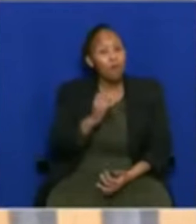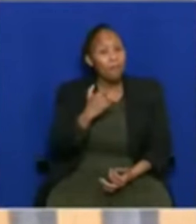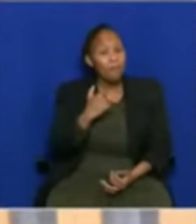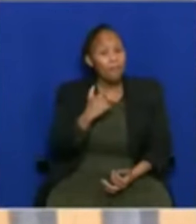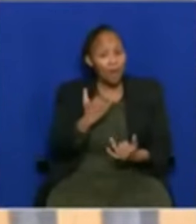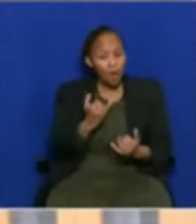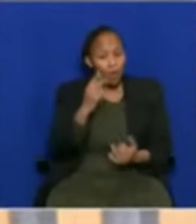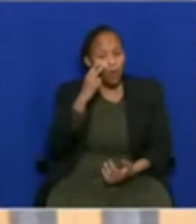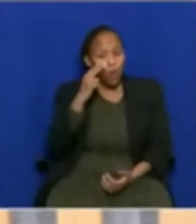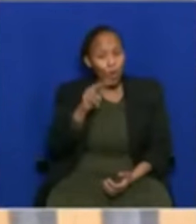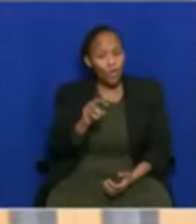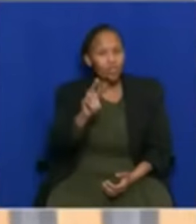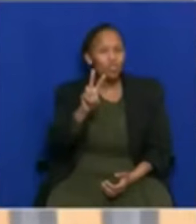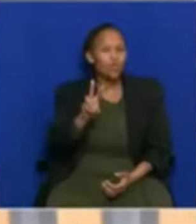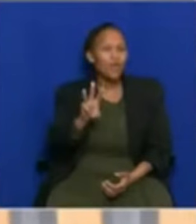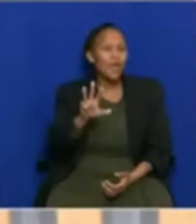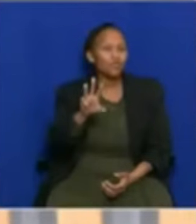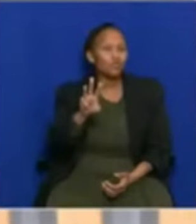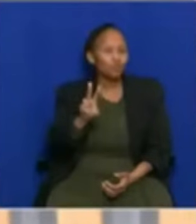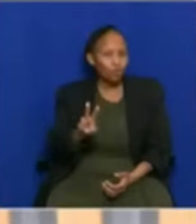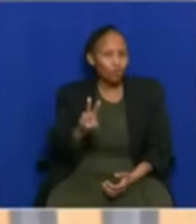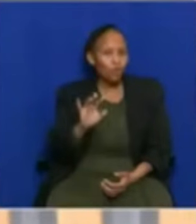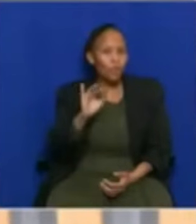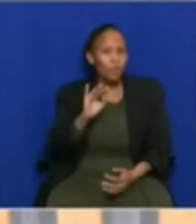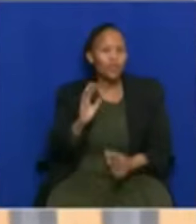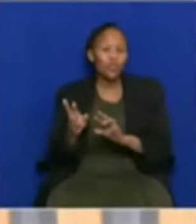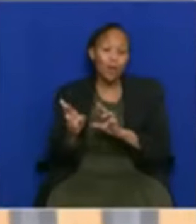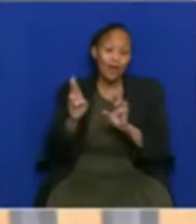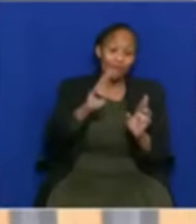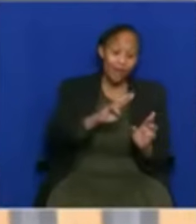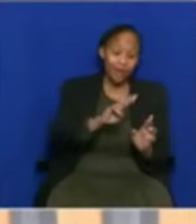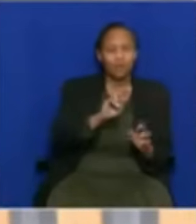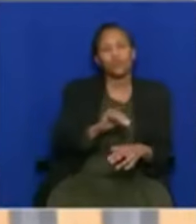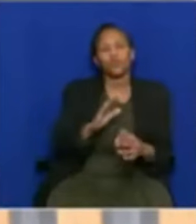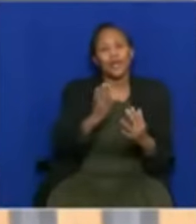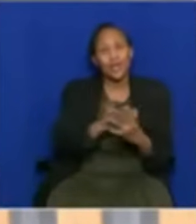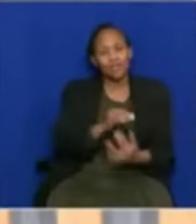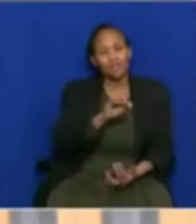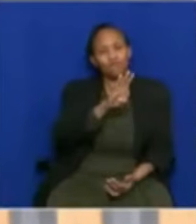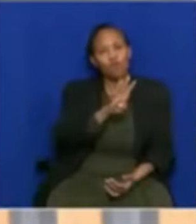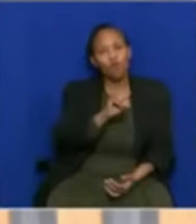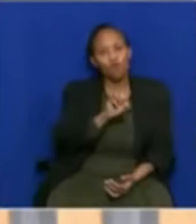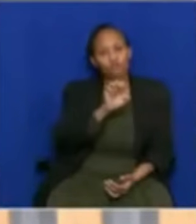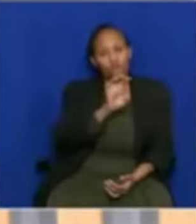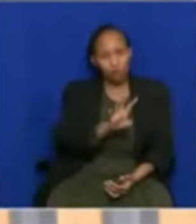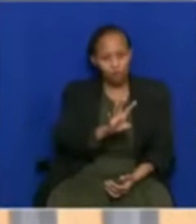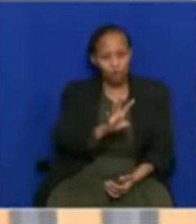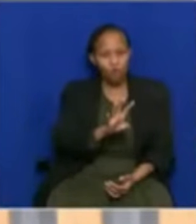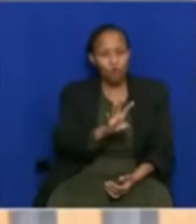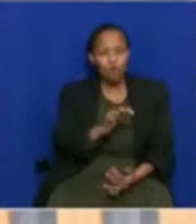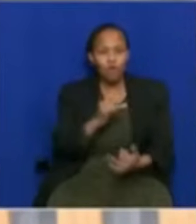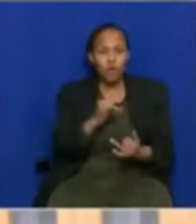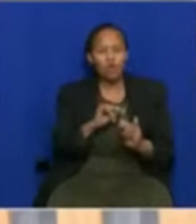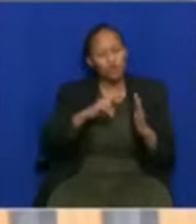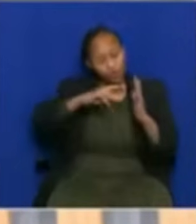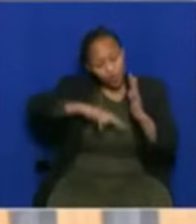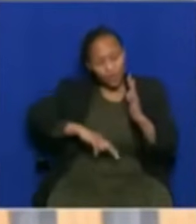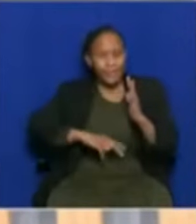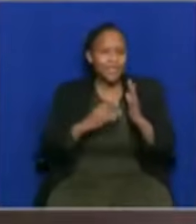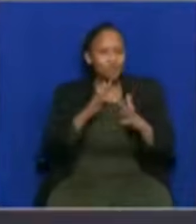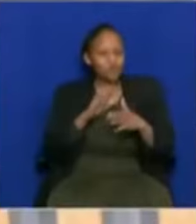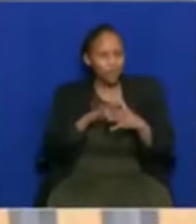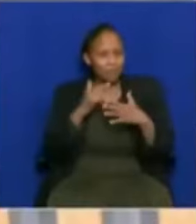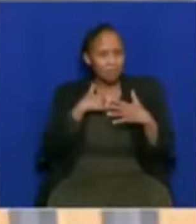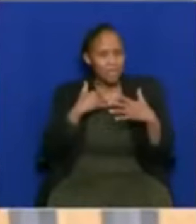will refer to CAS 404. You would read that. That's why I got lost. So can we talk about CAS